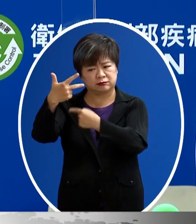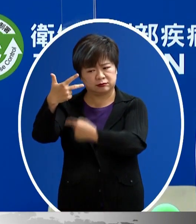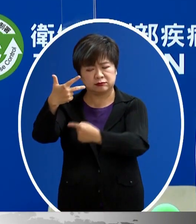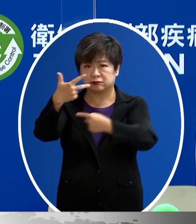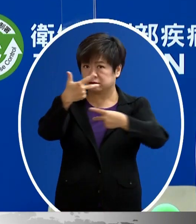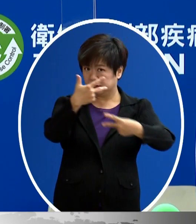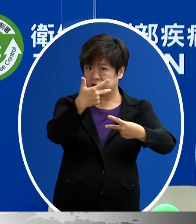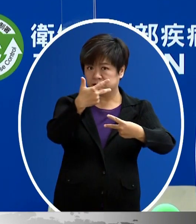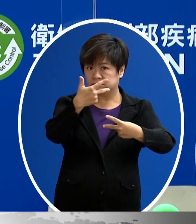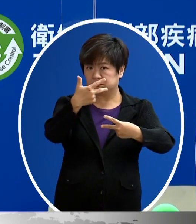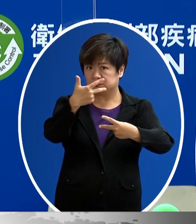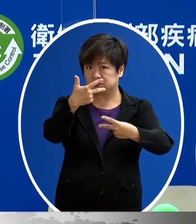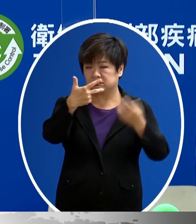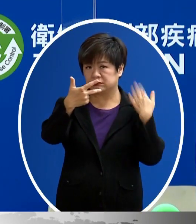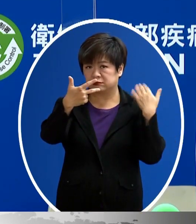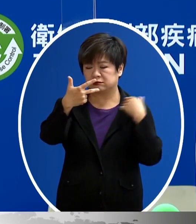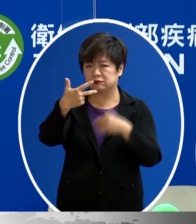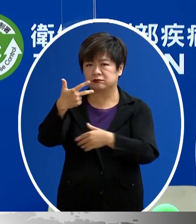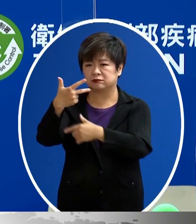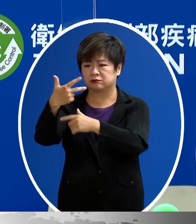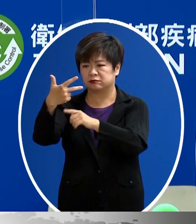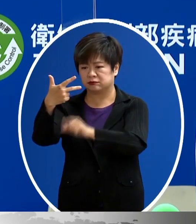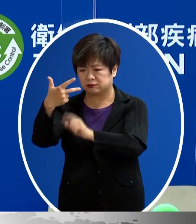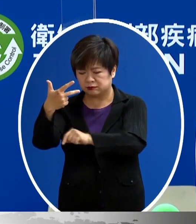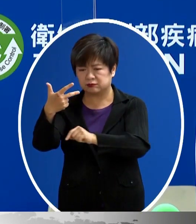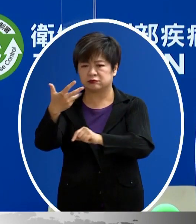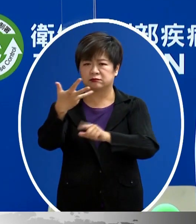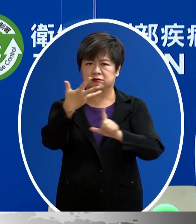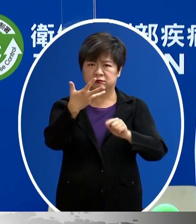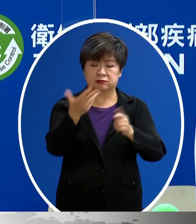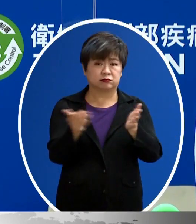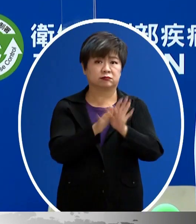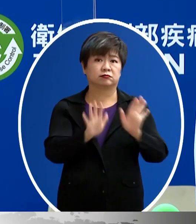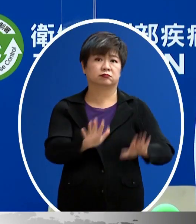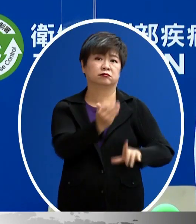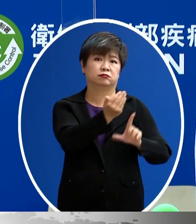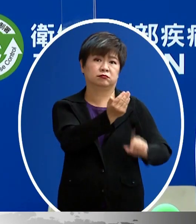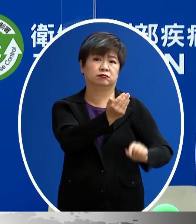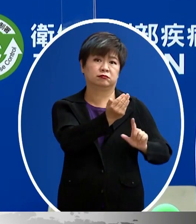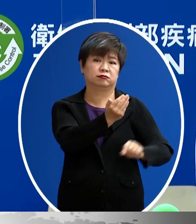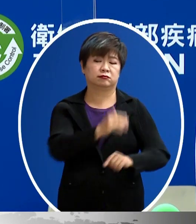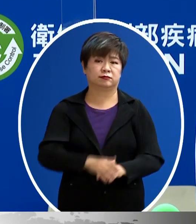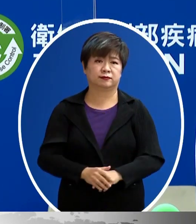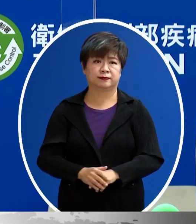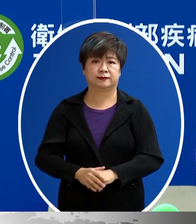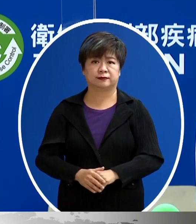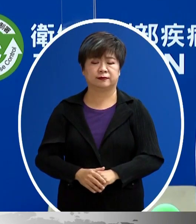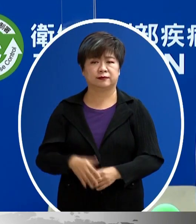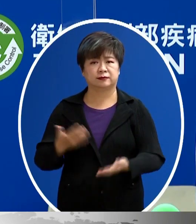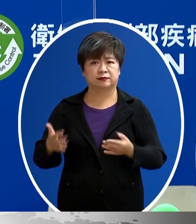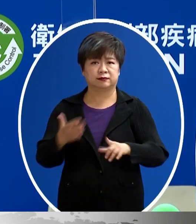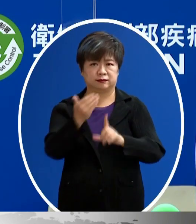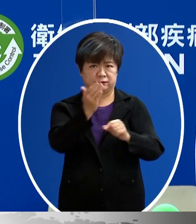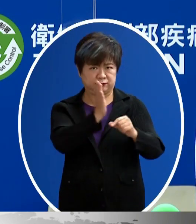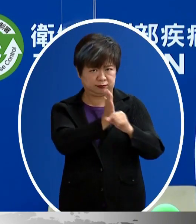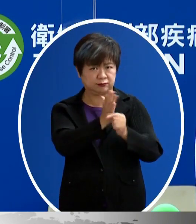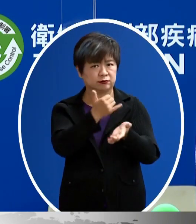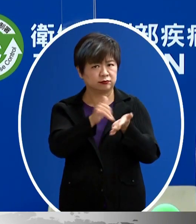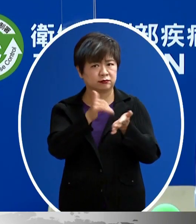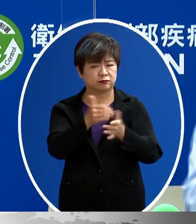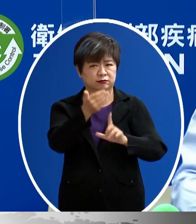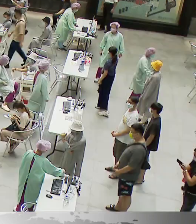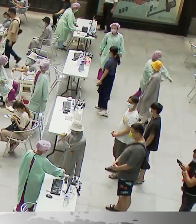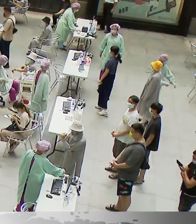for mid-September. That is to say, there's now a demand for them. So once we get more Moderna, we'll administer the second shots as soon